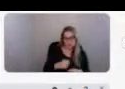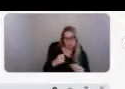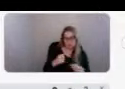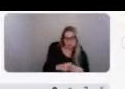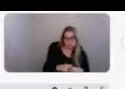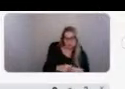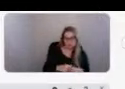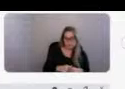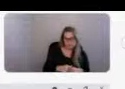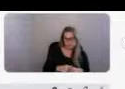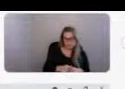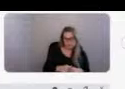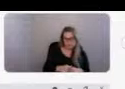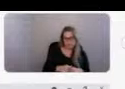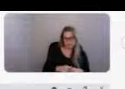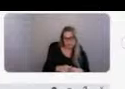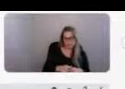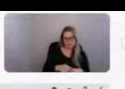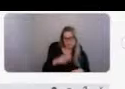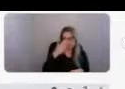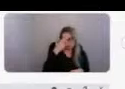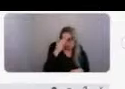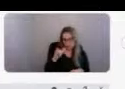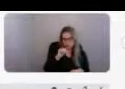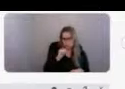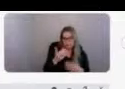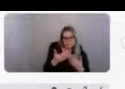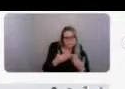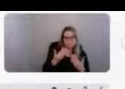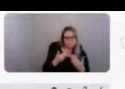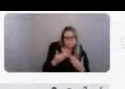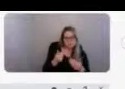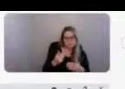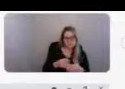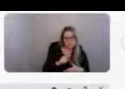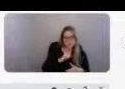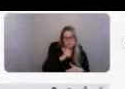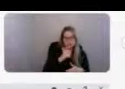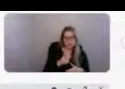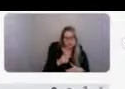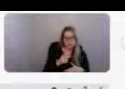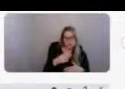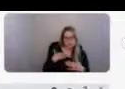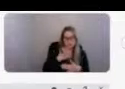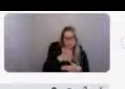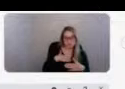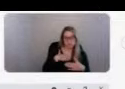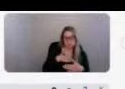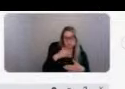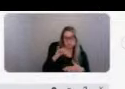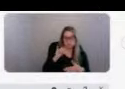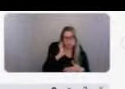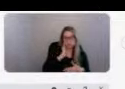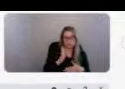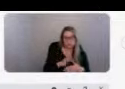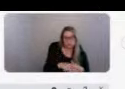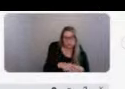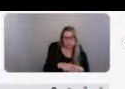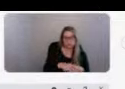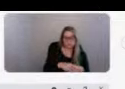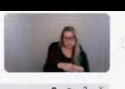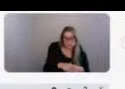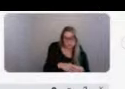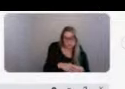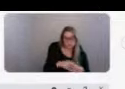this of these maps i know that it's not easy and i really sincerely appreciate that you will um effectively